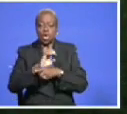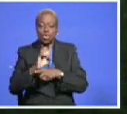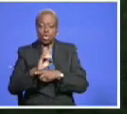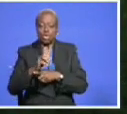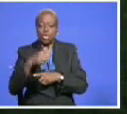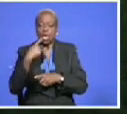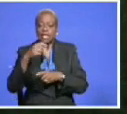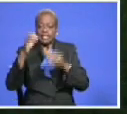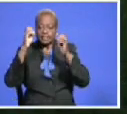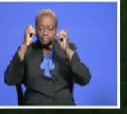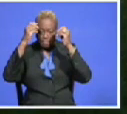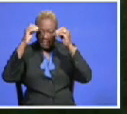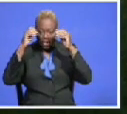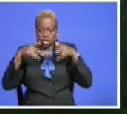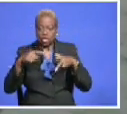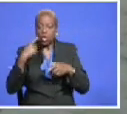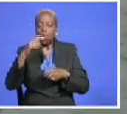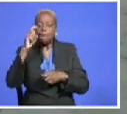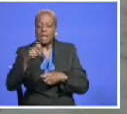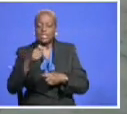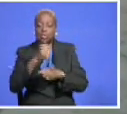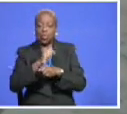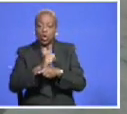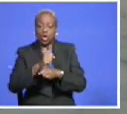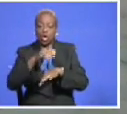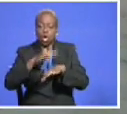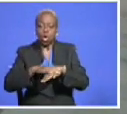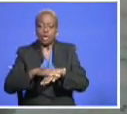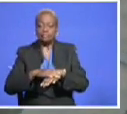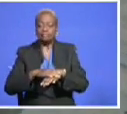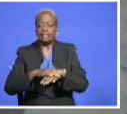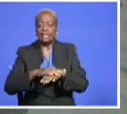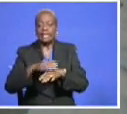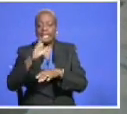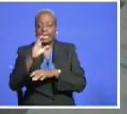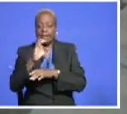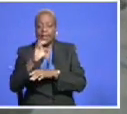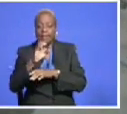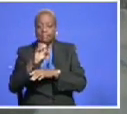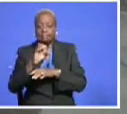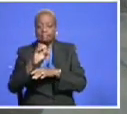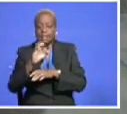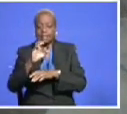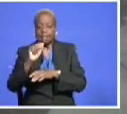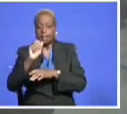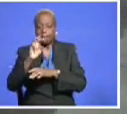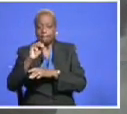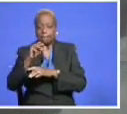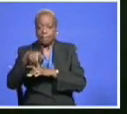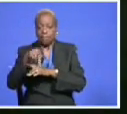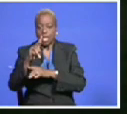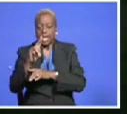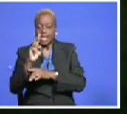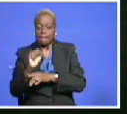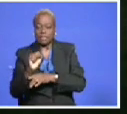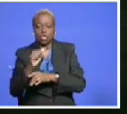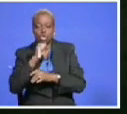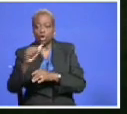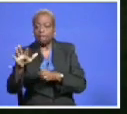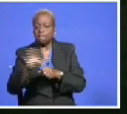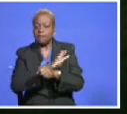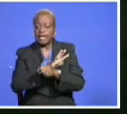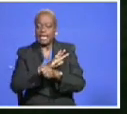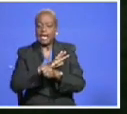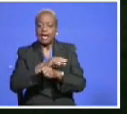and students who must come on campus for course-related activities during remote operations, but who are not fully vaccinated,